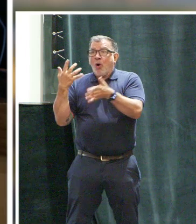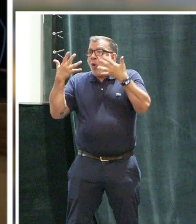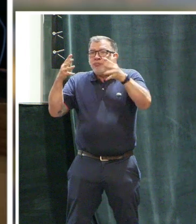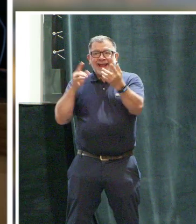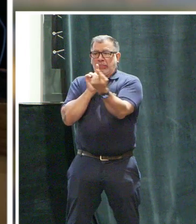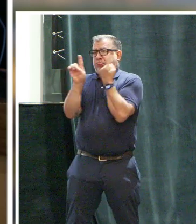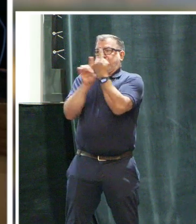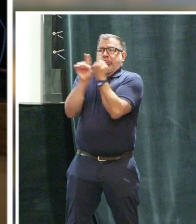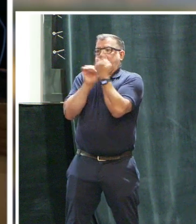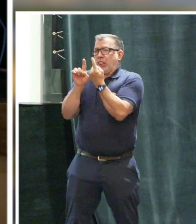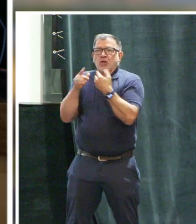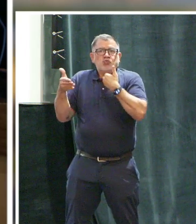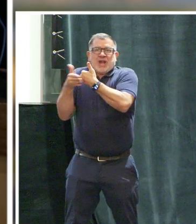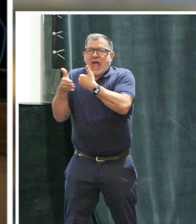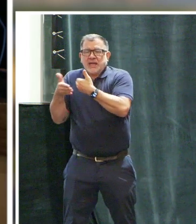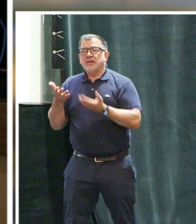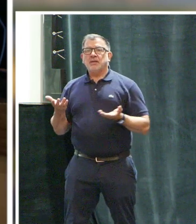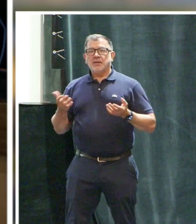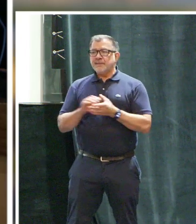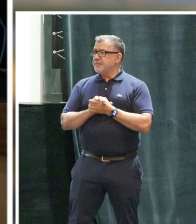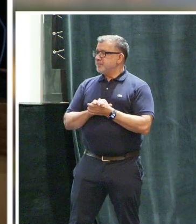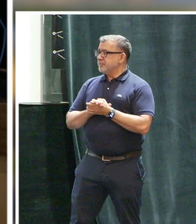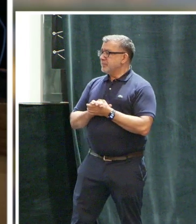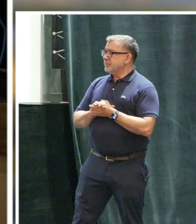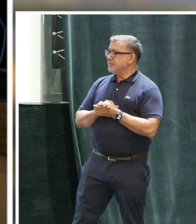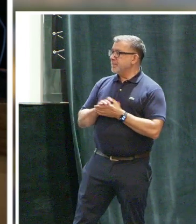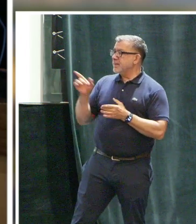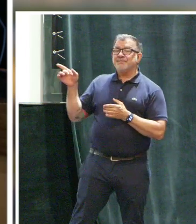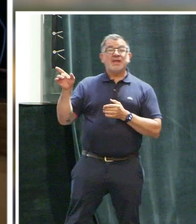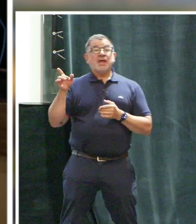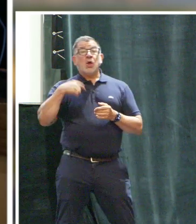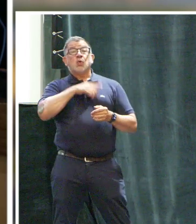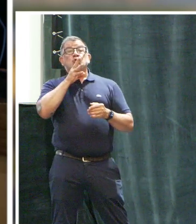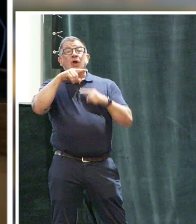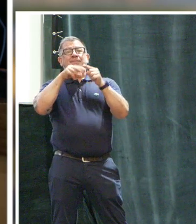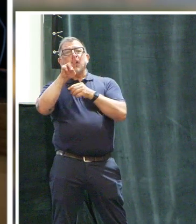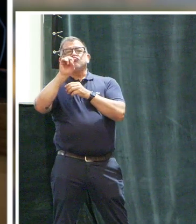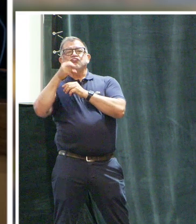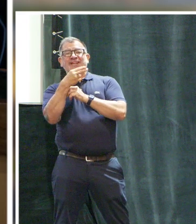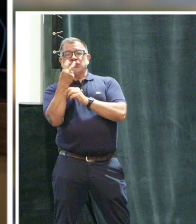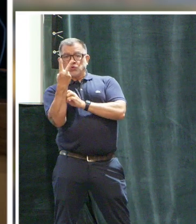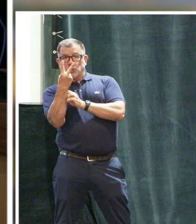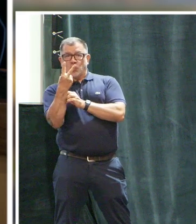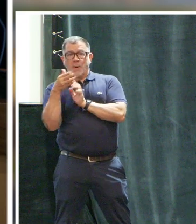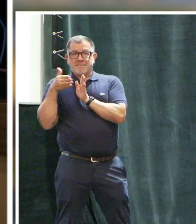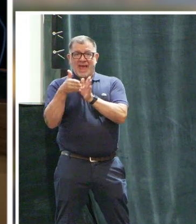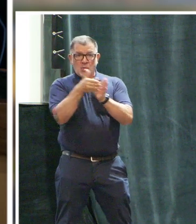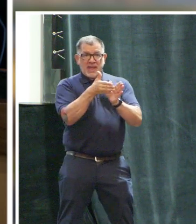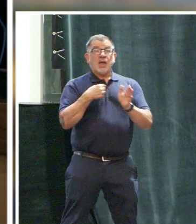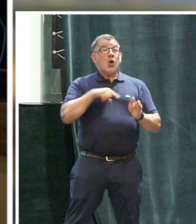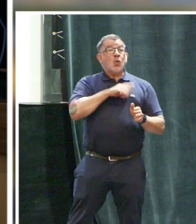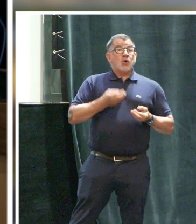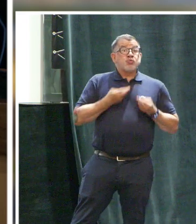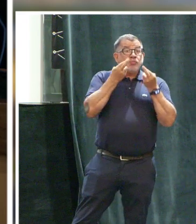Hello again, my name is Rachel. We're talking about the Reach 2 pathway. So we're actually proposing two different pathways in this